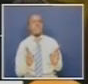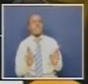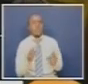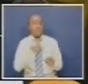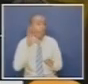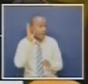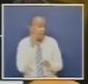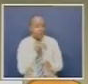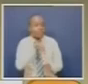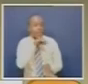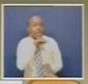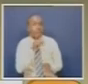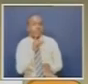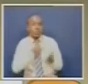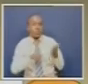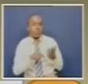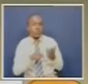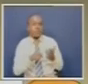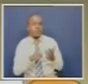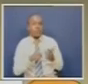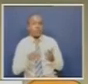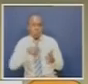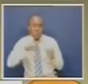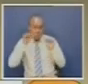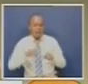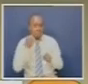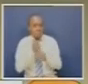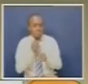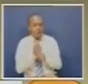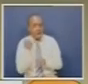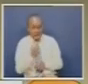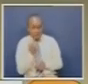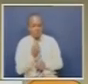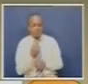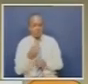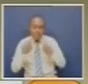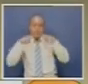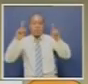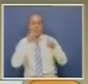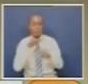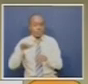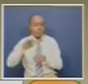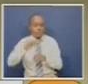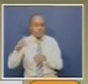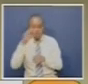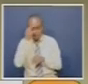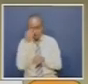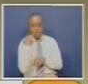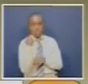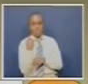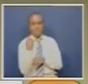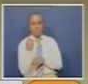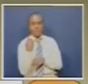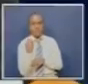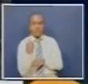Raila Odinga say, we can do it, we can go it alone. He said that in Narok the other day. Yeah, but then